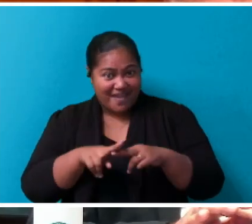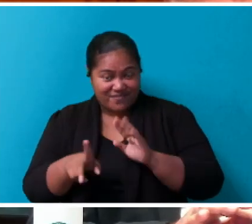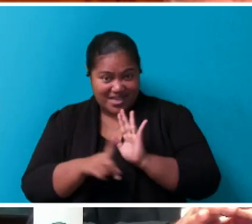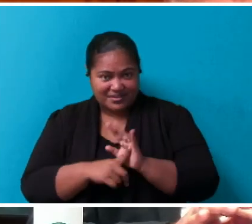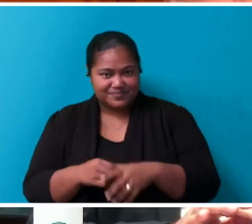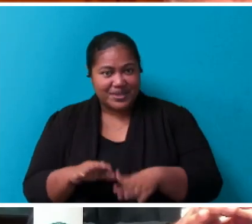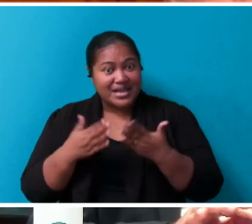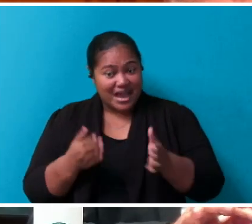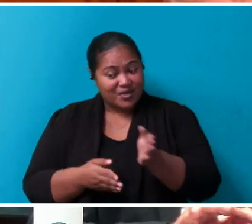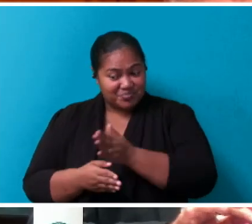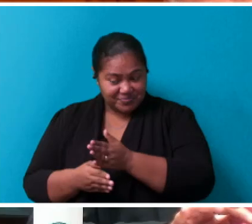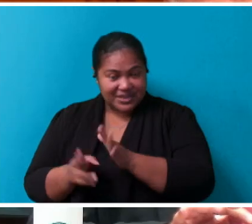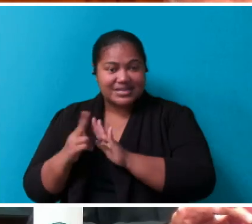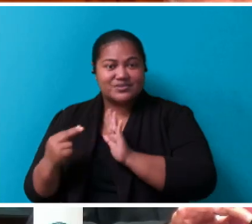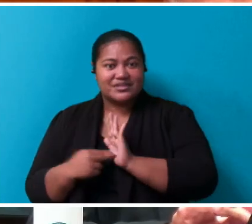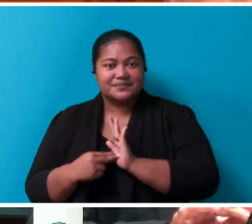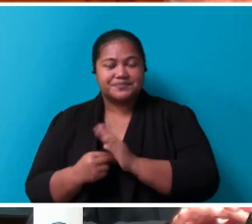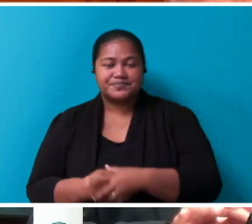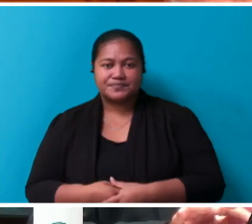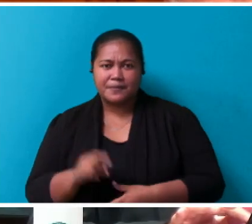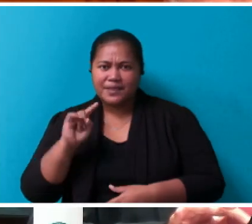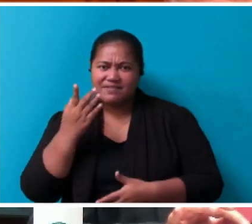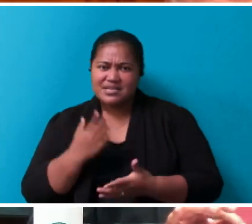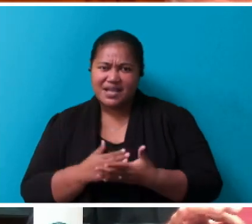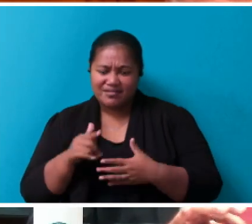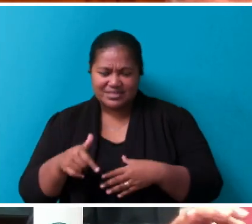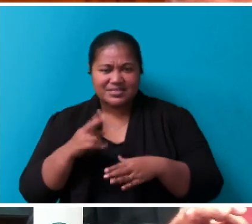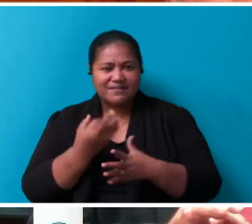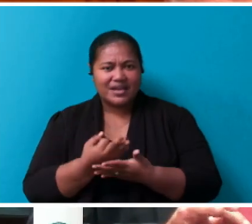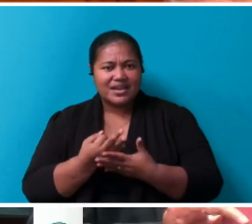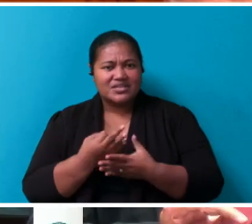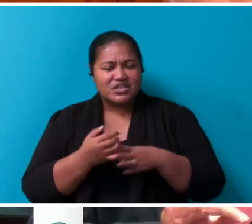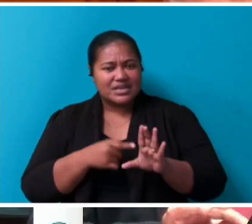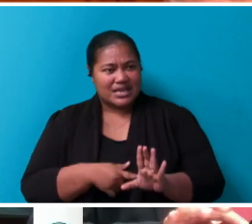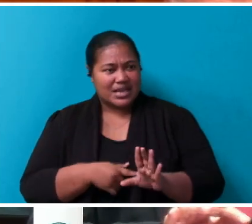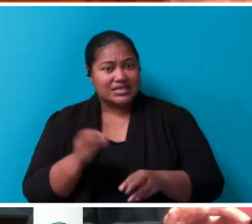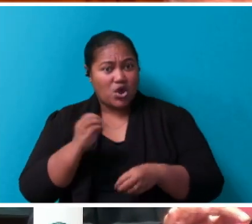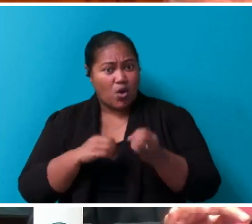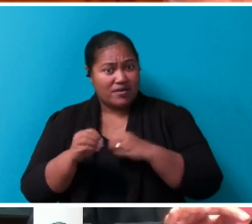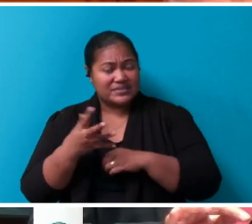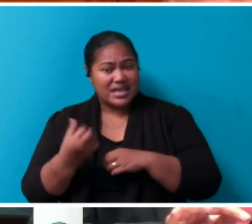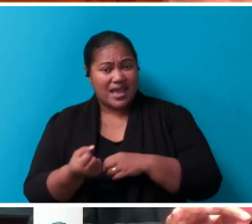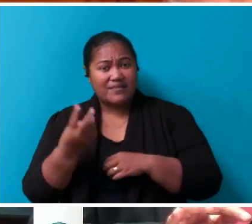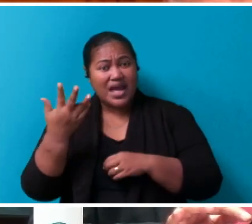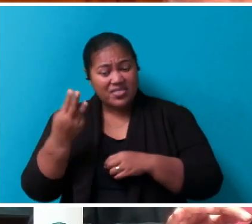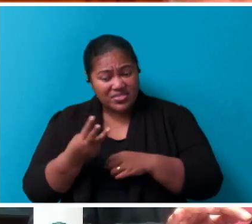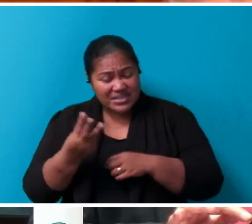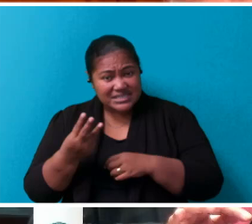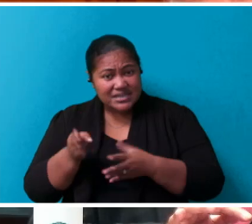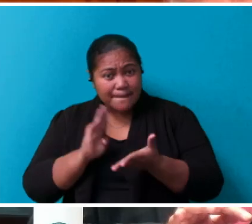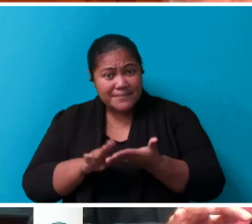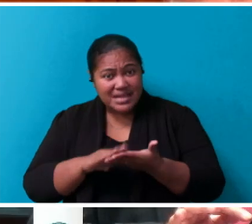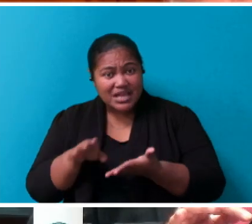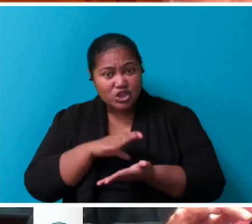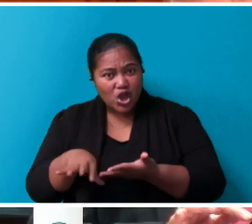Zealand. In the first half of this financial year, the office facilitated 30 million in exports, an increase